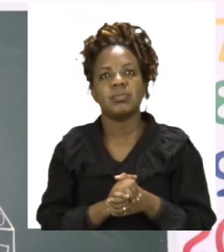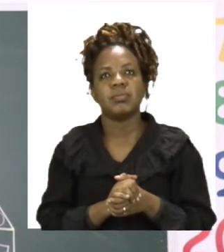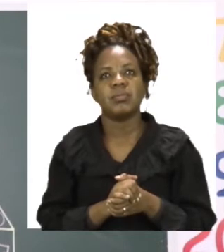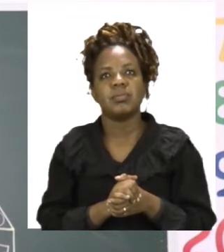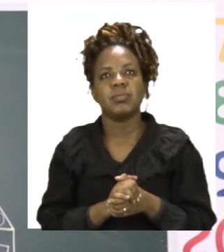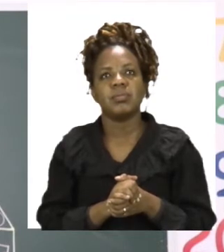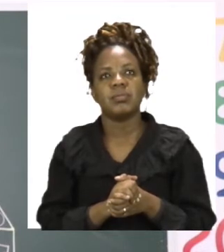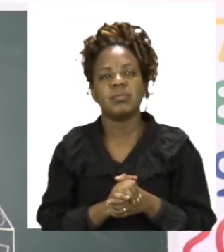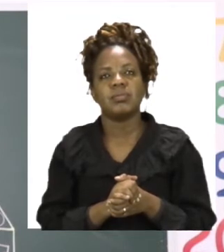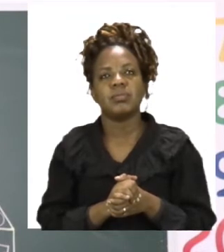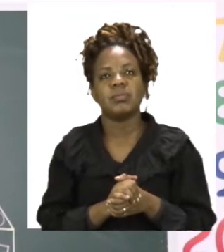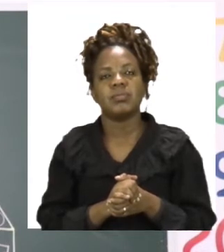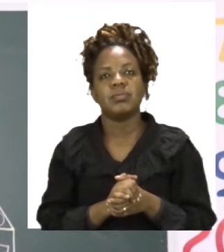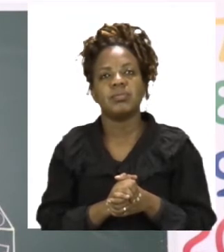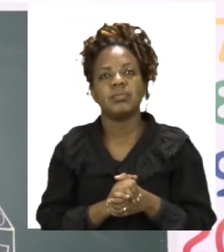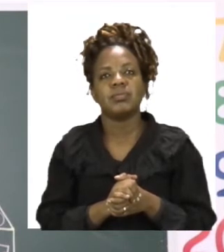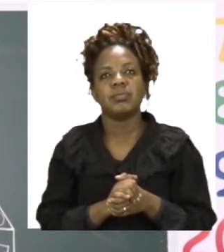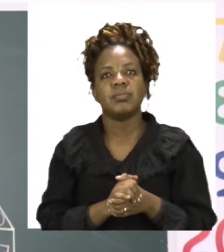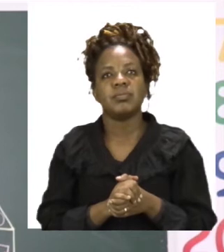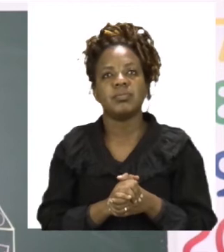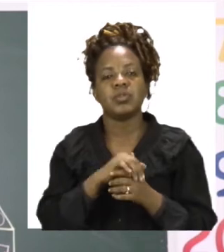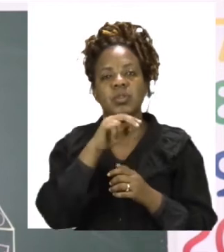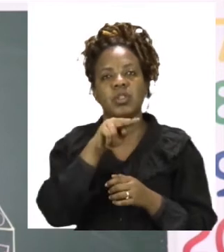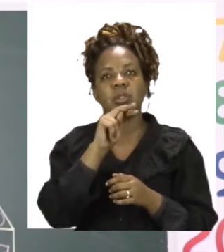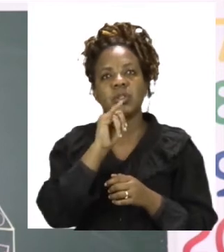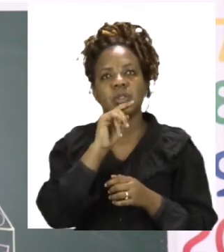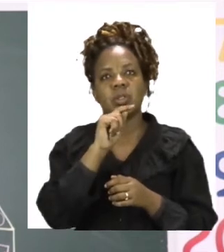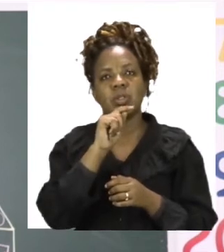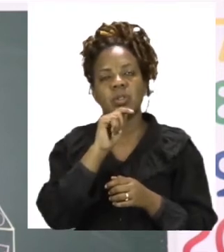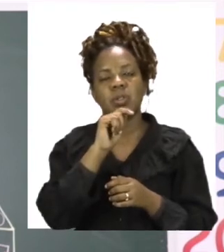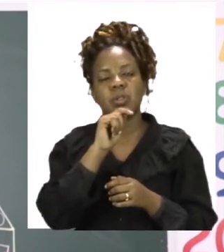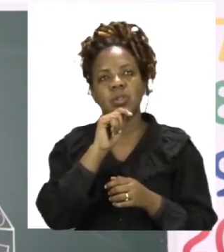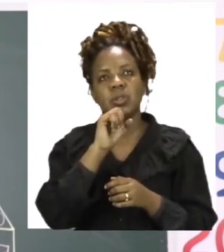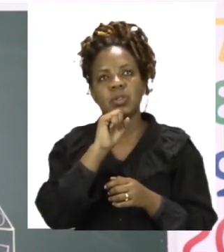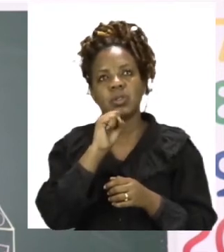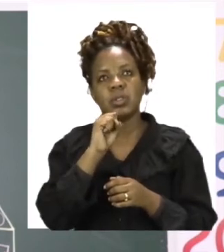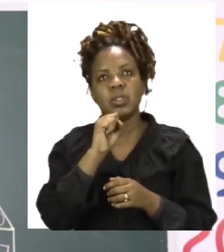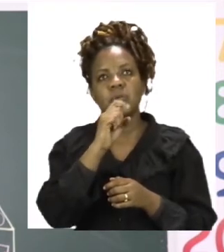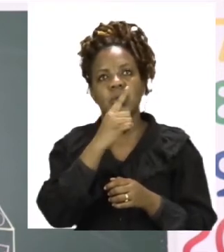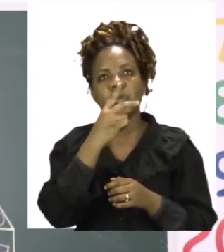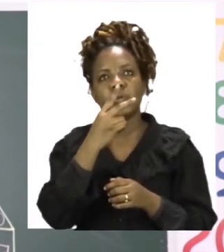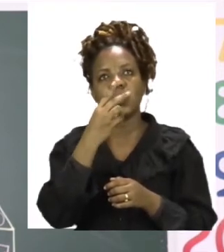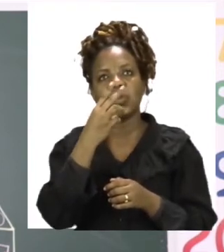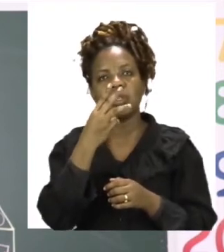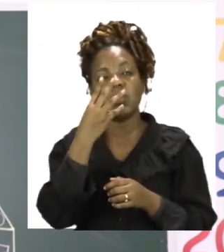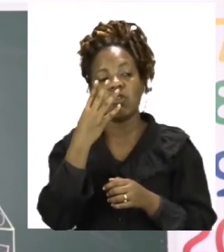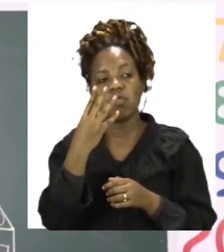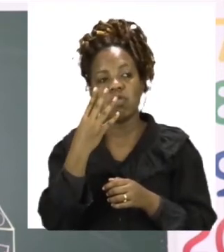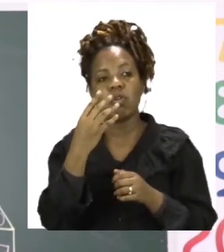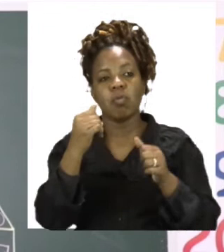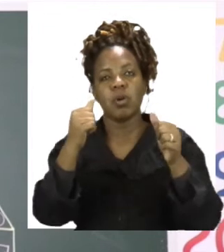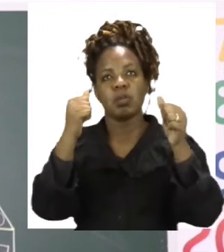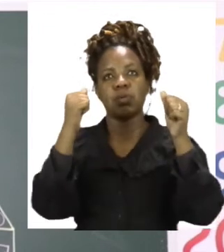to the house behind or the house at the back. Take your time with this one. It can be very fun when you